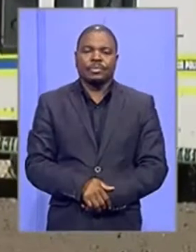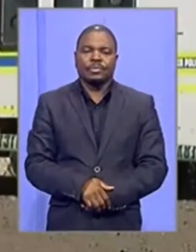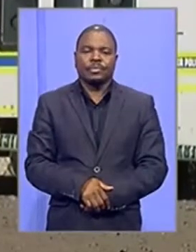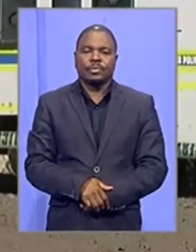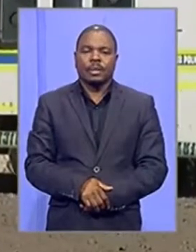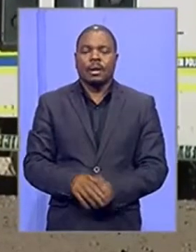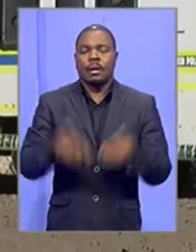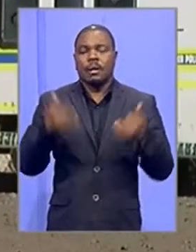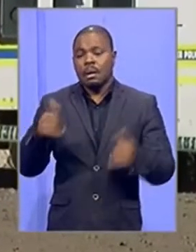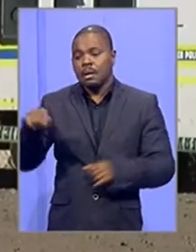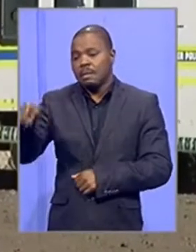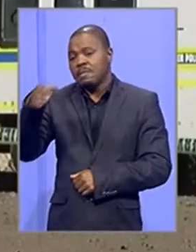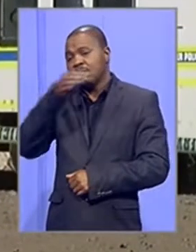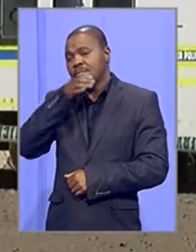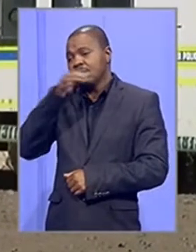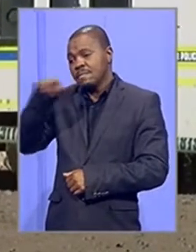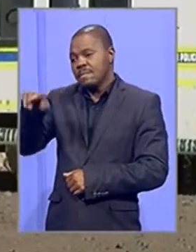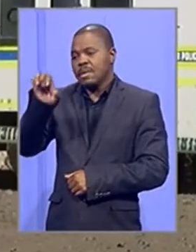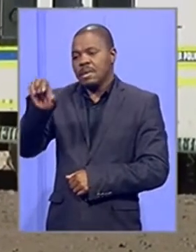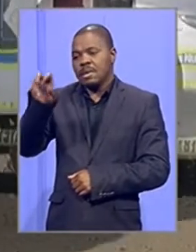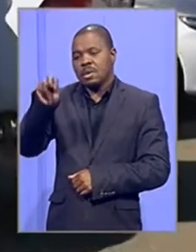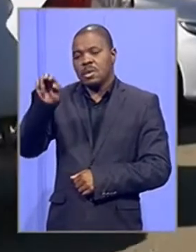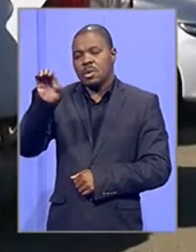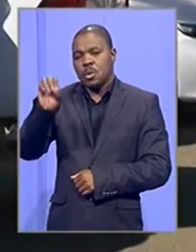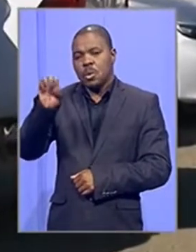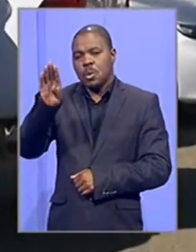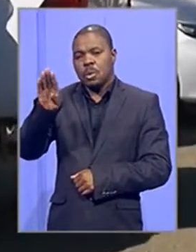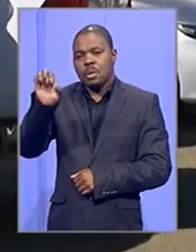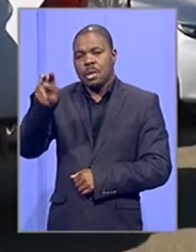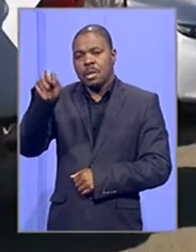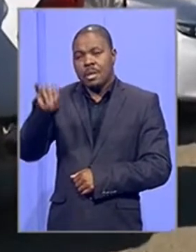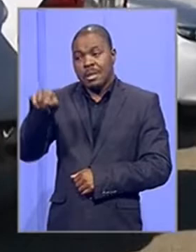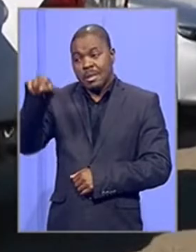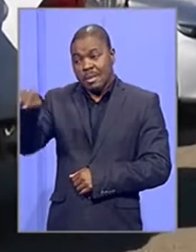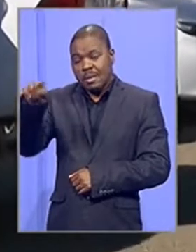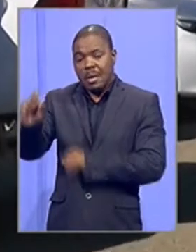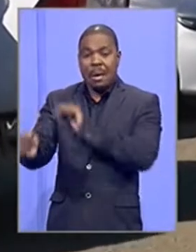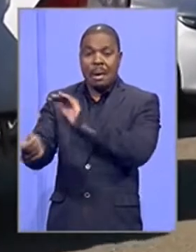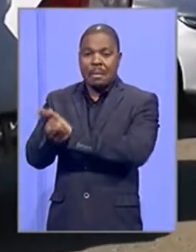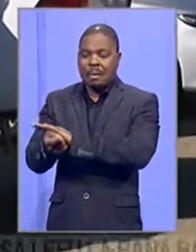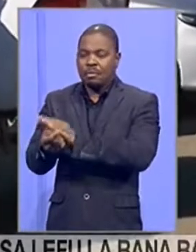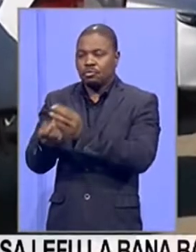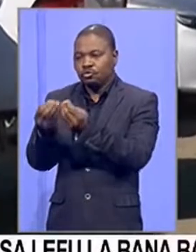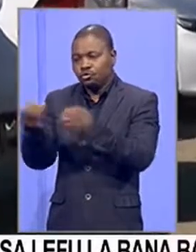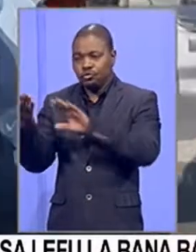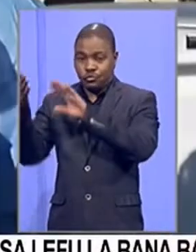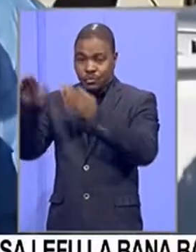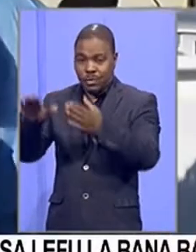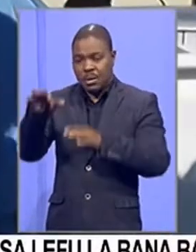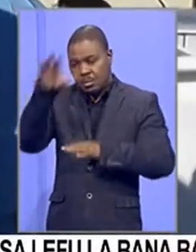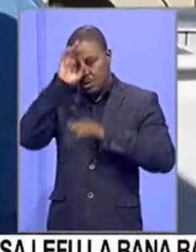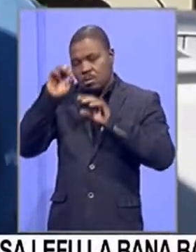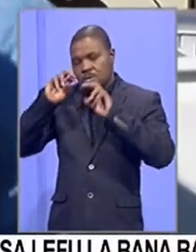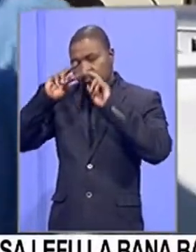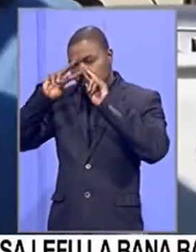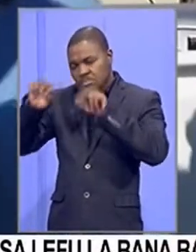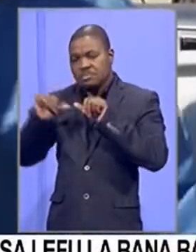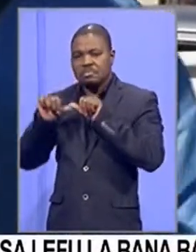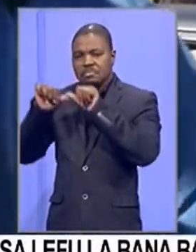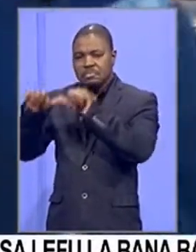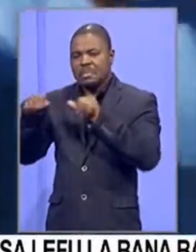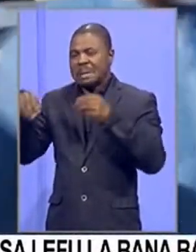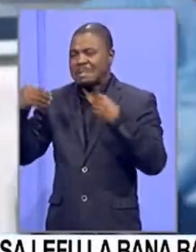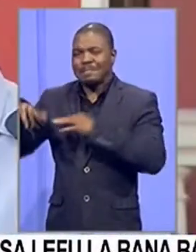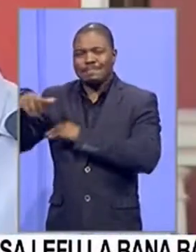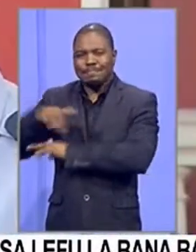Ho ntse ho phetesela thaveneng ya eNyobeni e nkuwang le sebaka sa tlolo ya molao. Nakong ena eo Mafokisi a ntseng a tswela pele ka